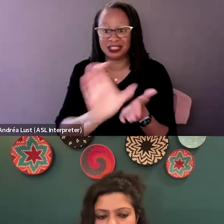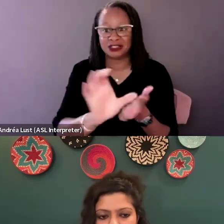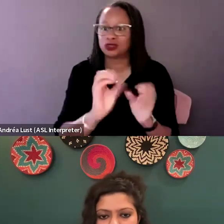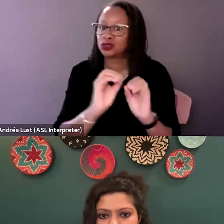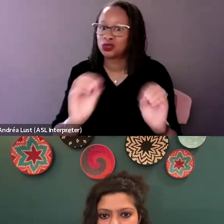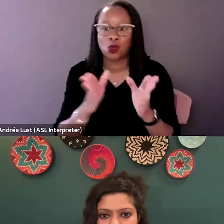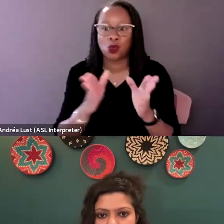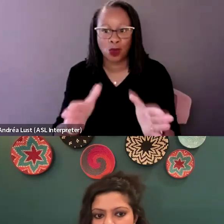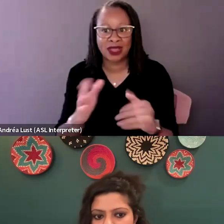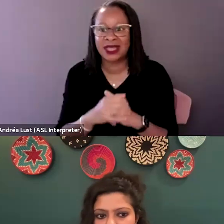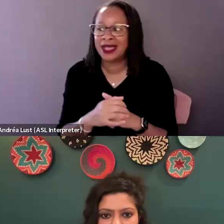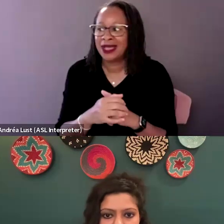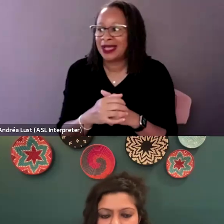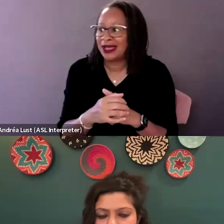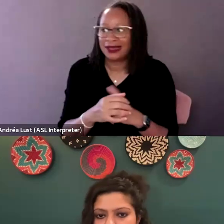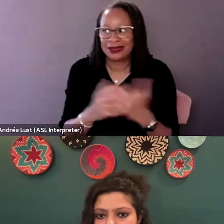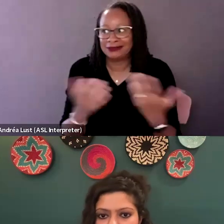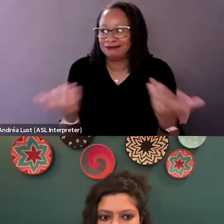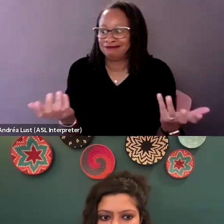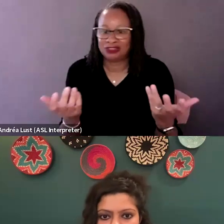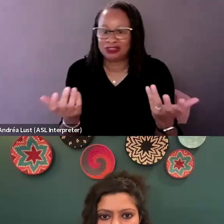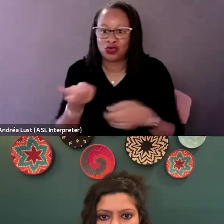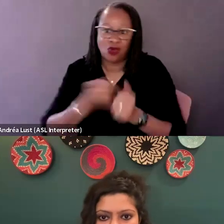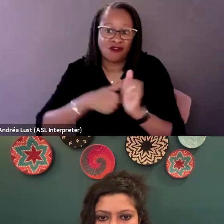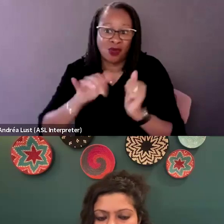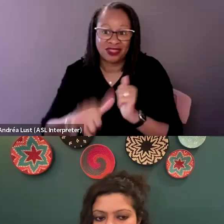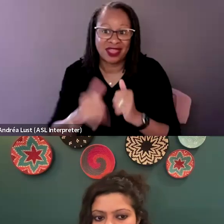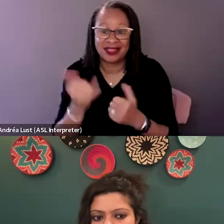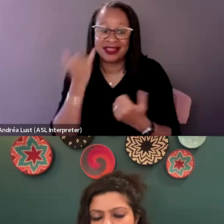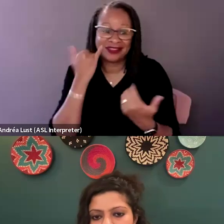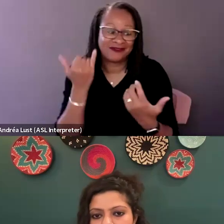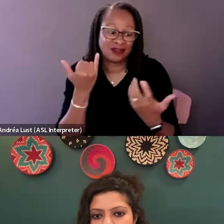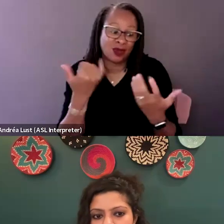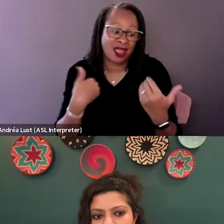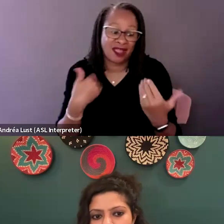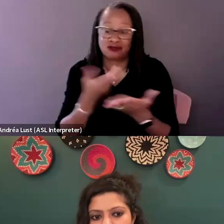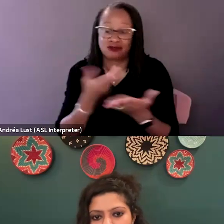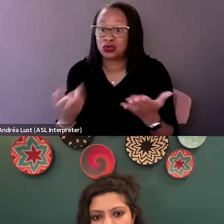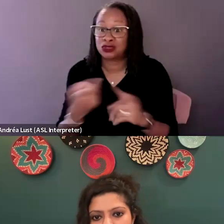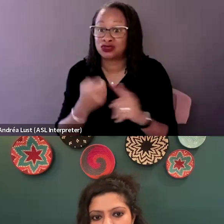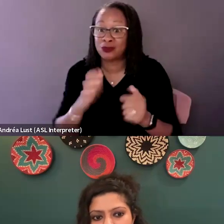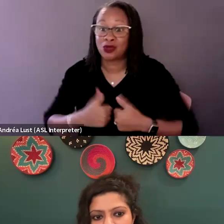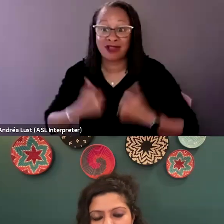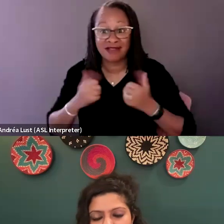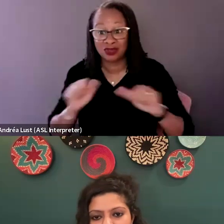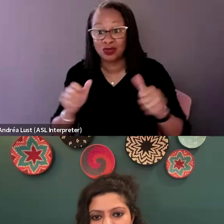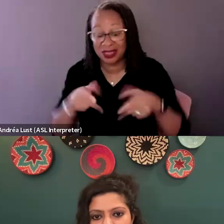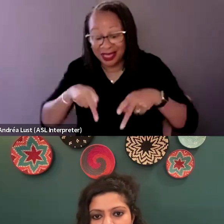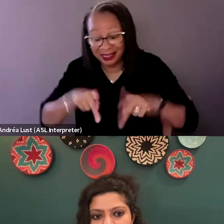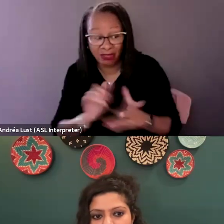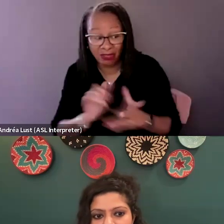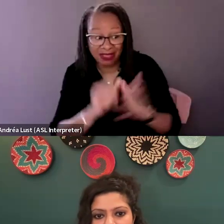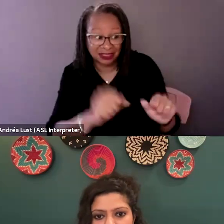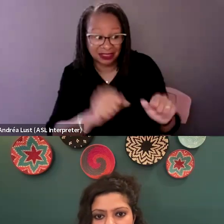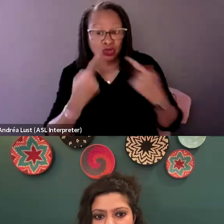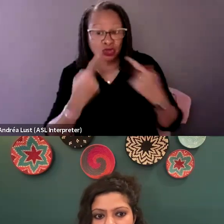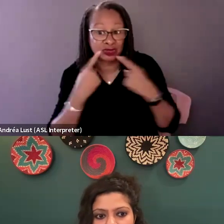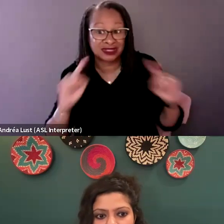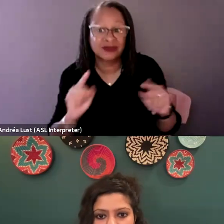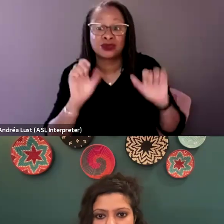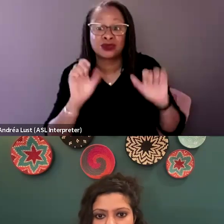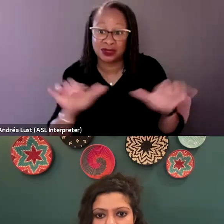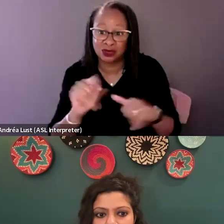there's been this resurgence where it says you can have both, but it's not a burden. We want to tell this story and we want to tell it a certain